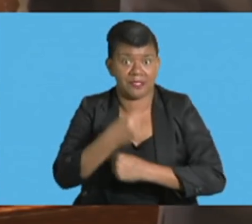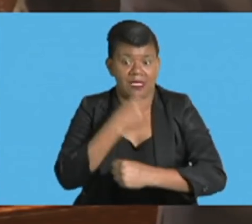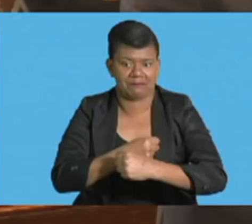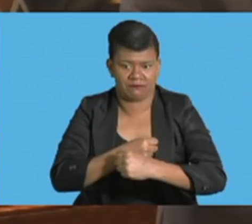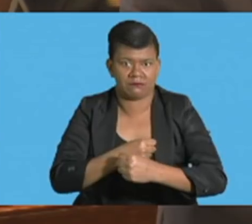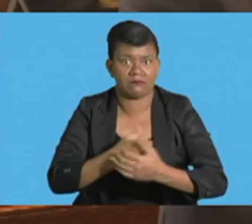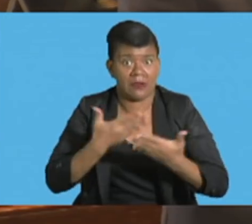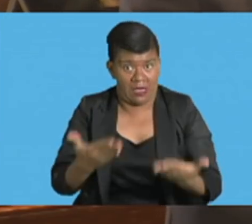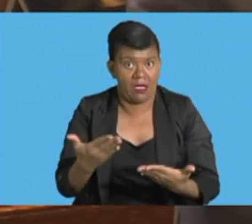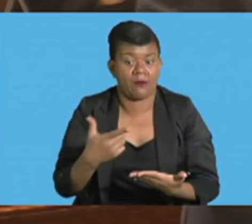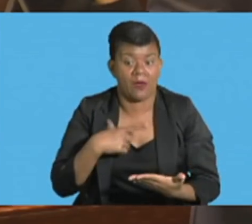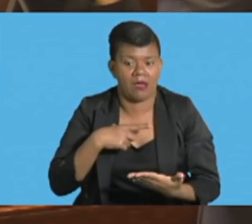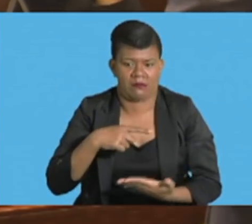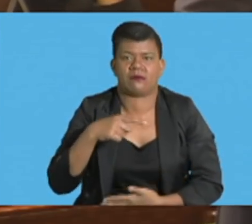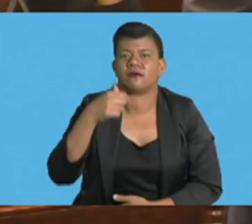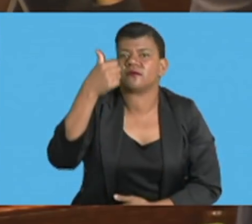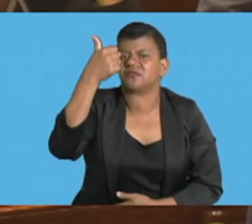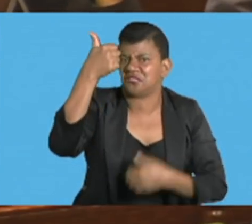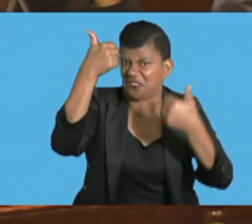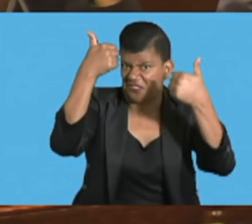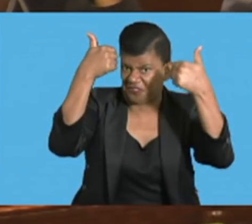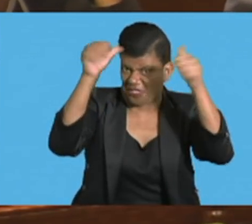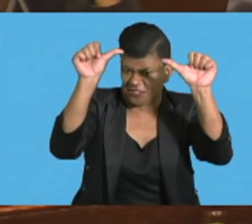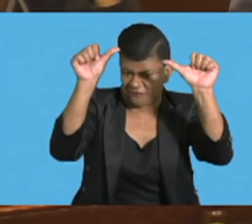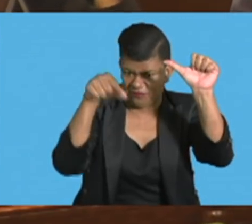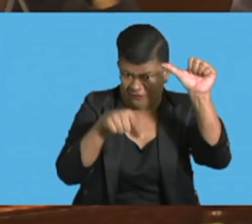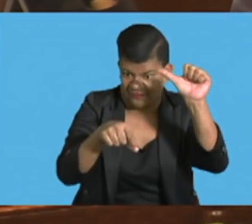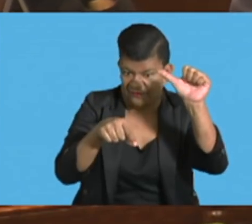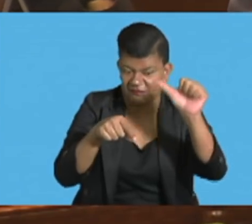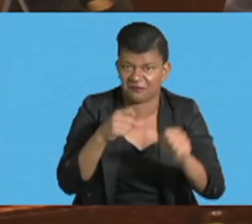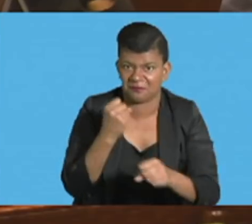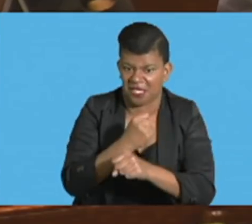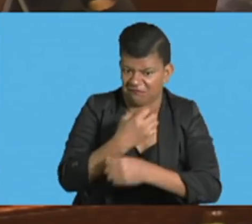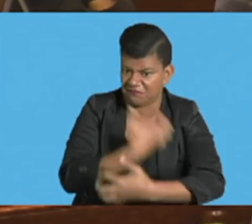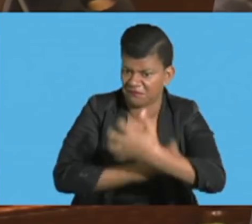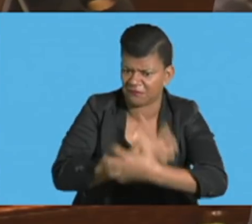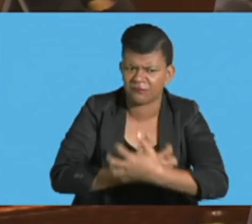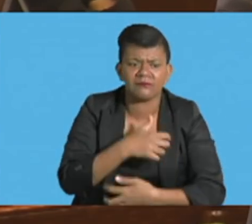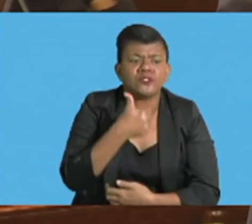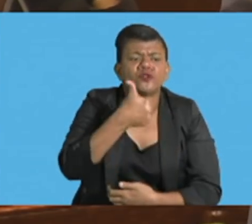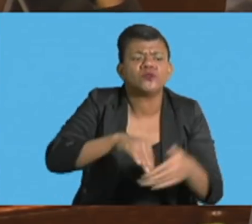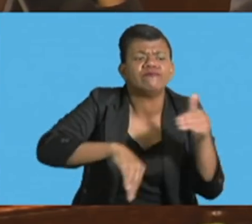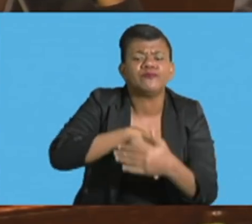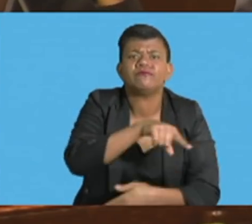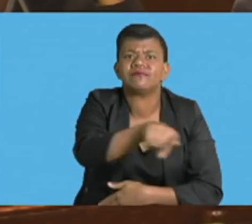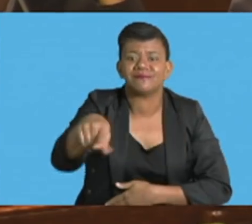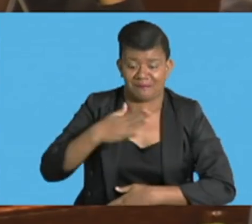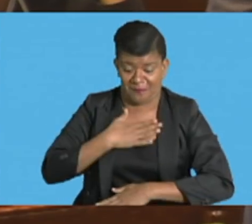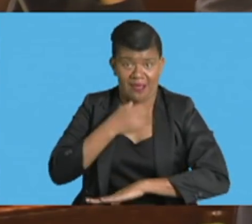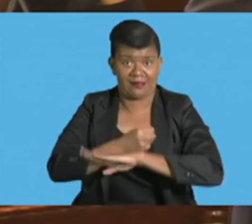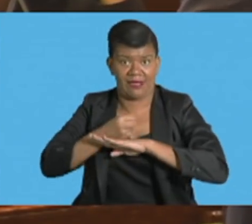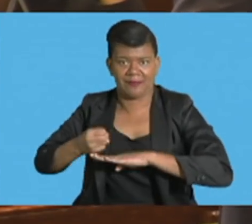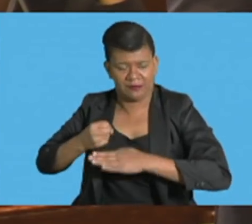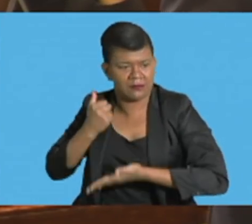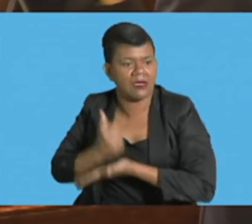only due to those new upgrades. It's owed to the entire range of support that my government has introduced and